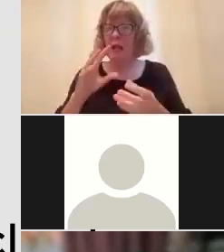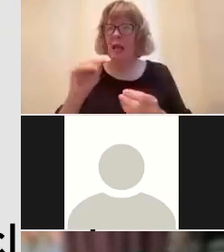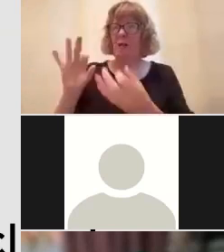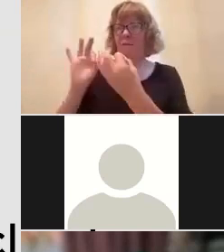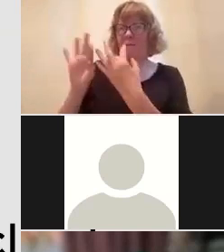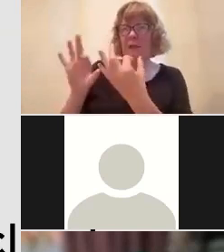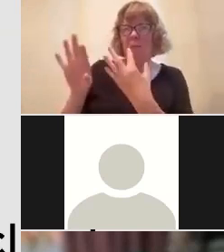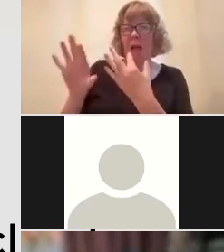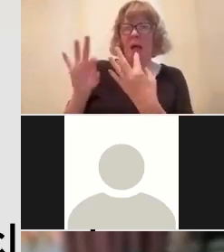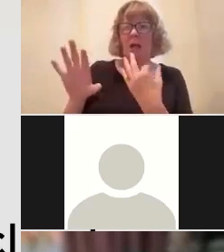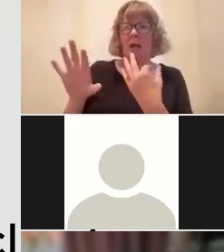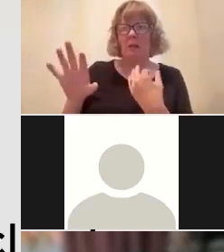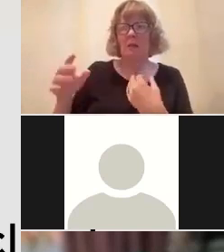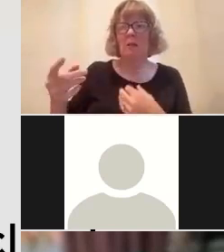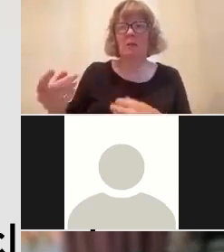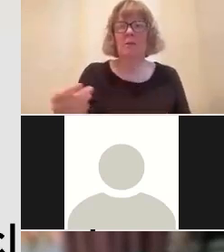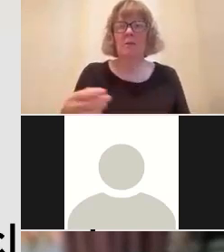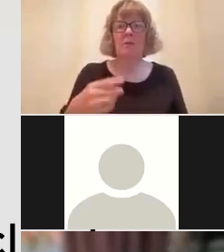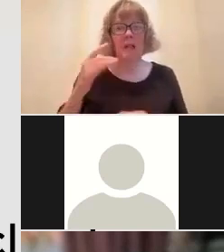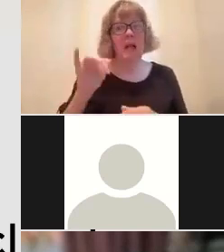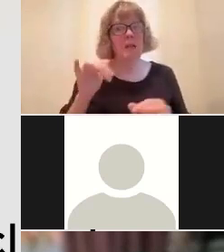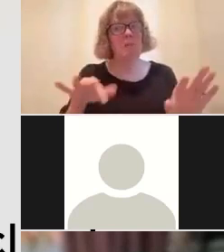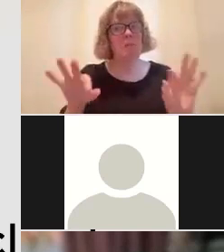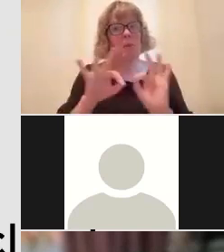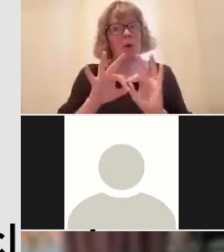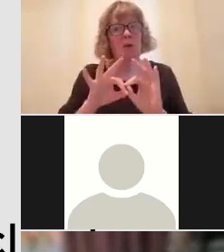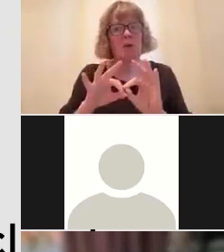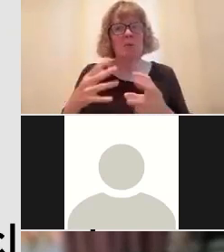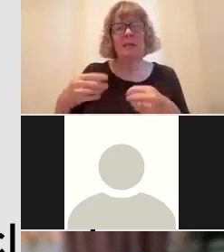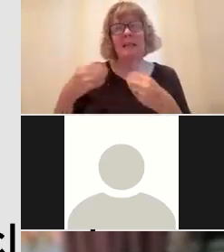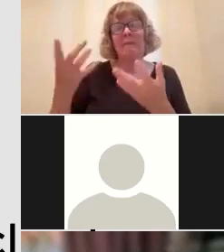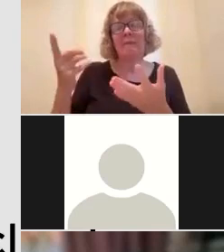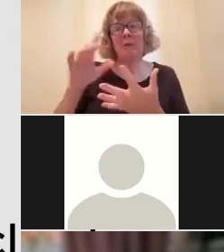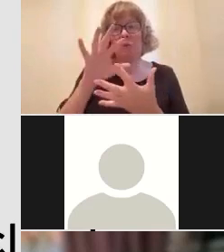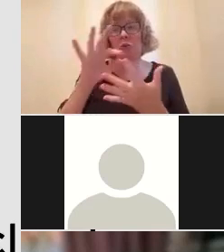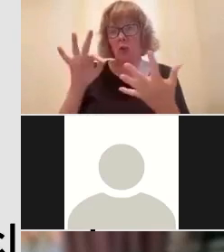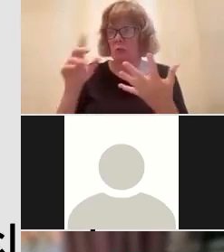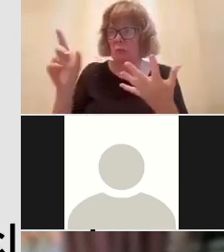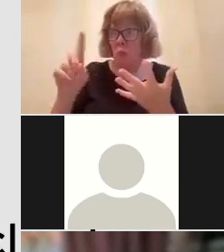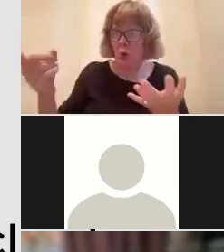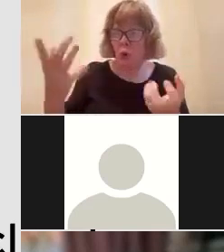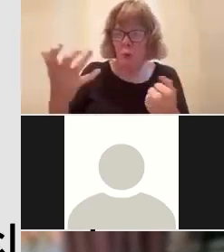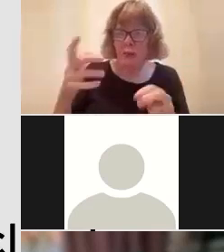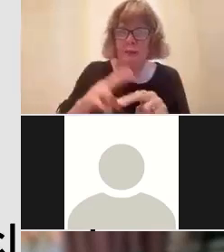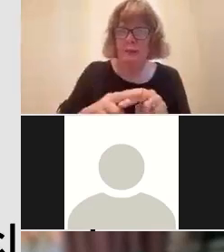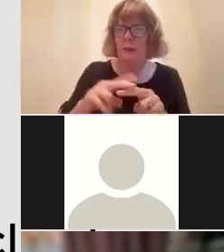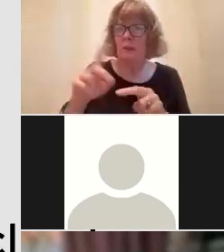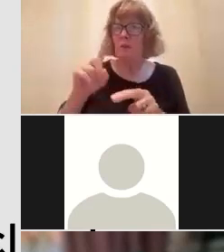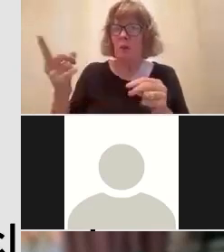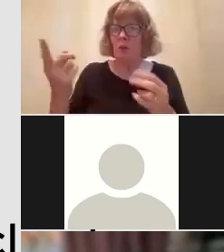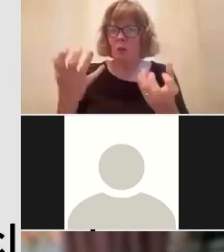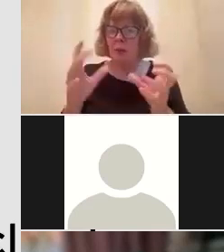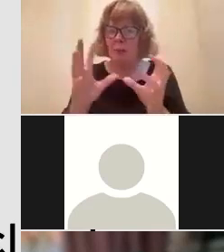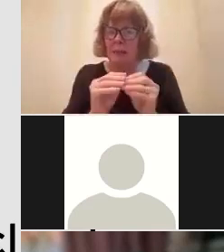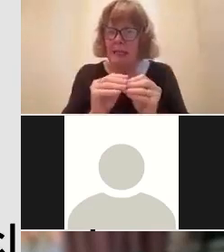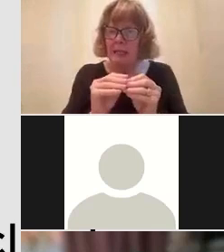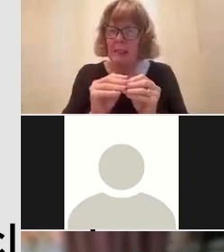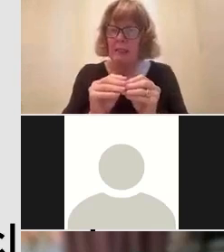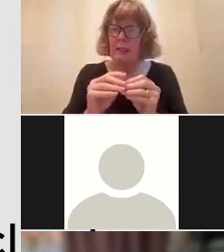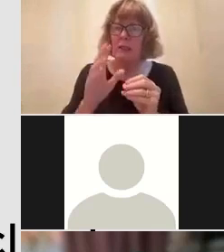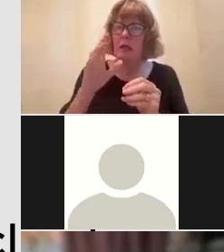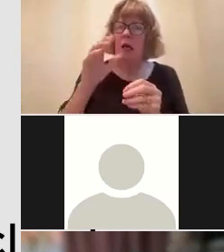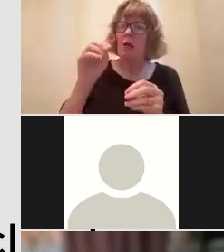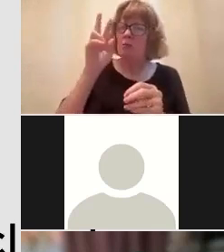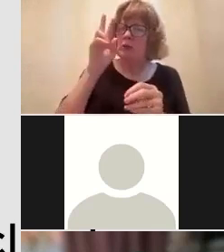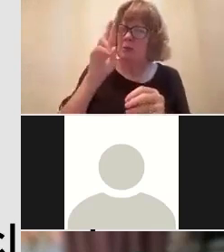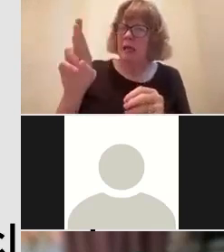helpful. We want to offer them a choice of where to sit, where to meet, and respect and fully